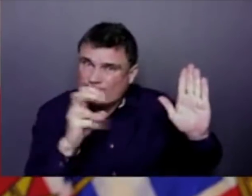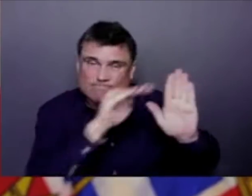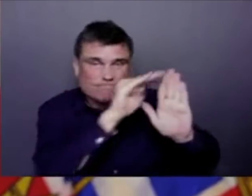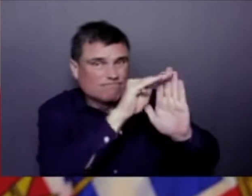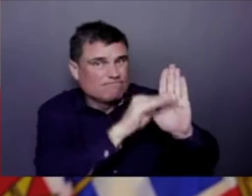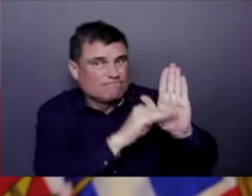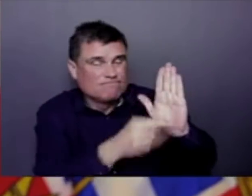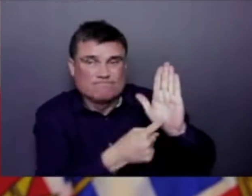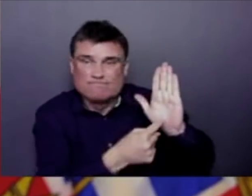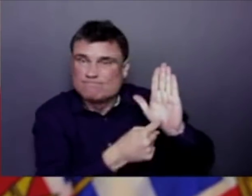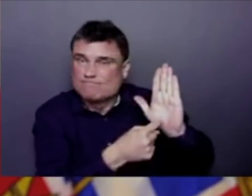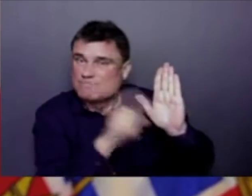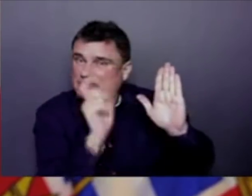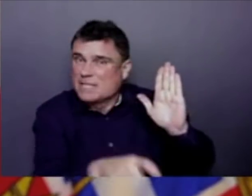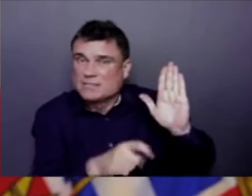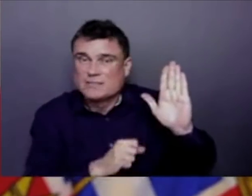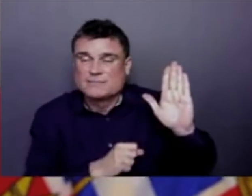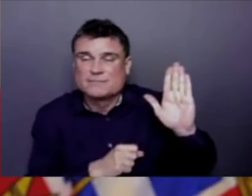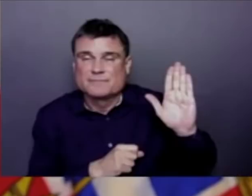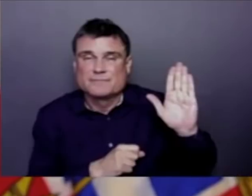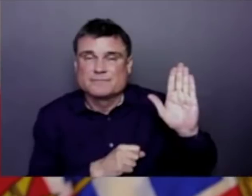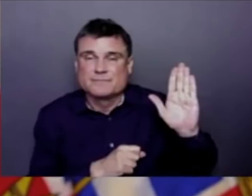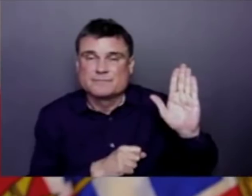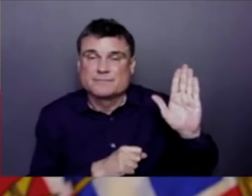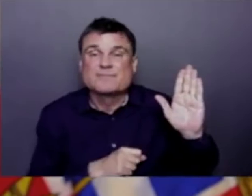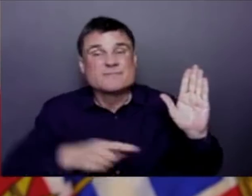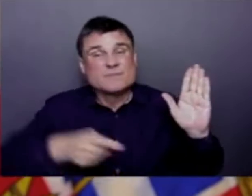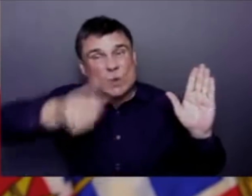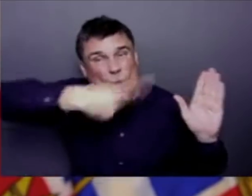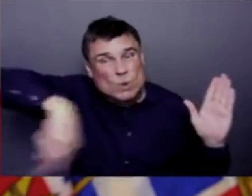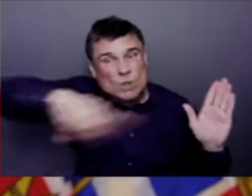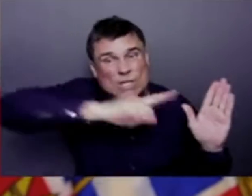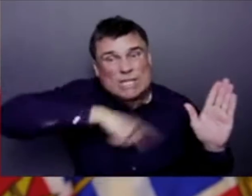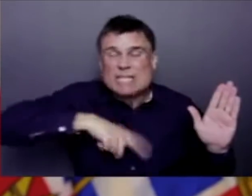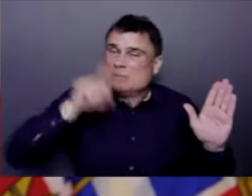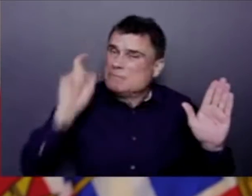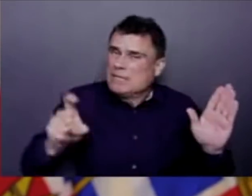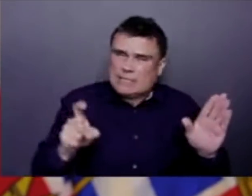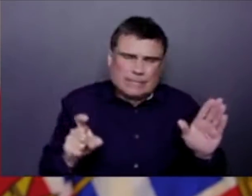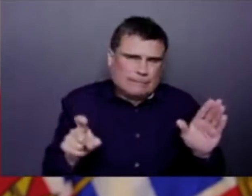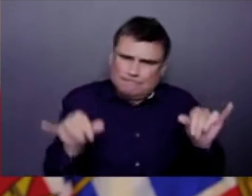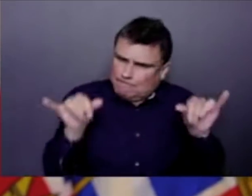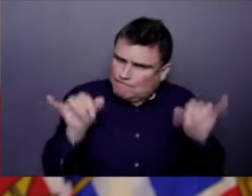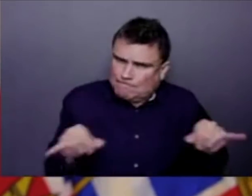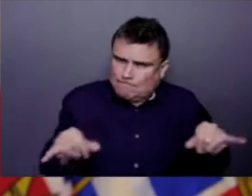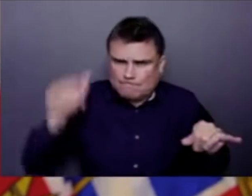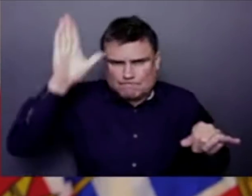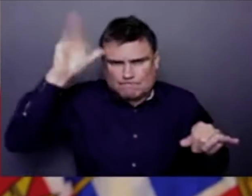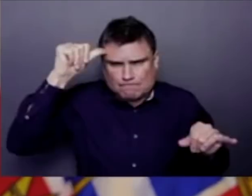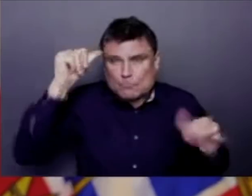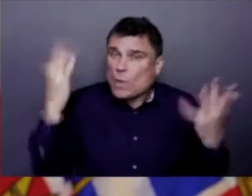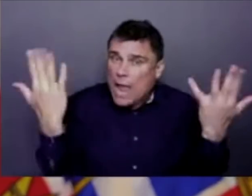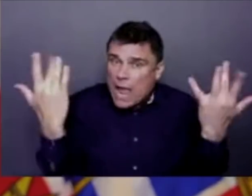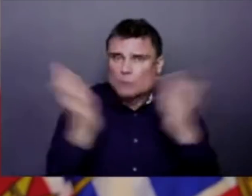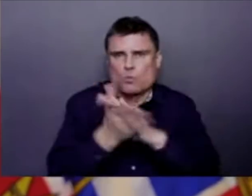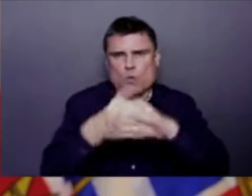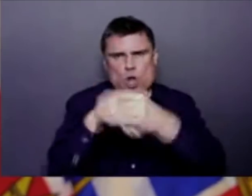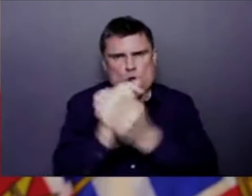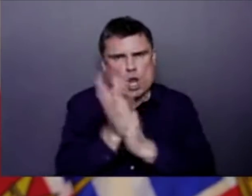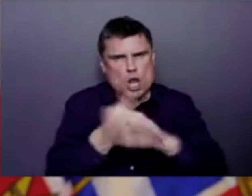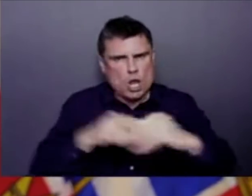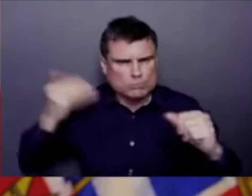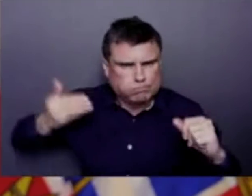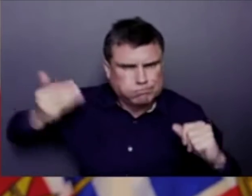adherent, making sure that we clean our hands, that we stay away from others if we're feeling unwell, that we stay